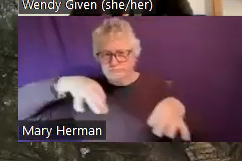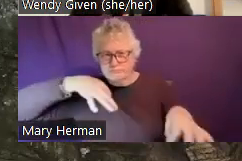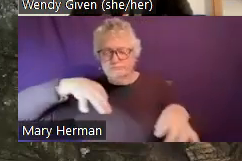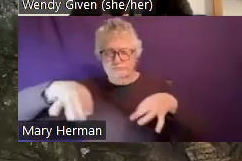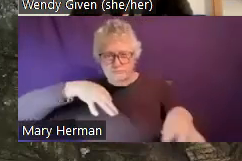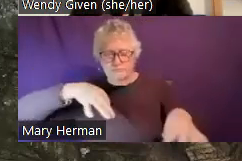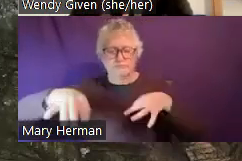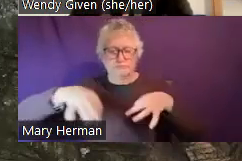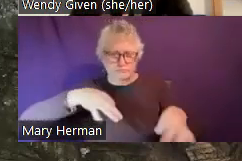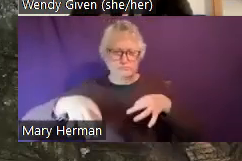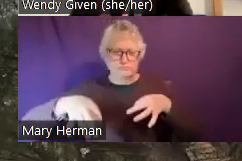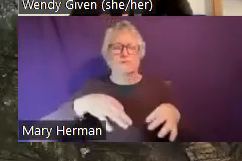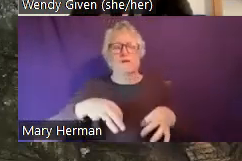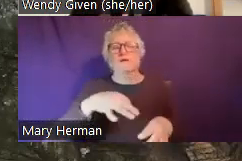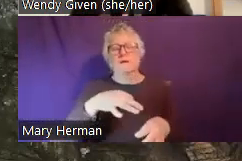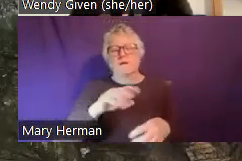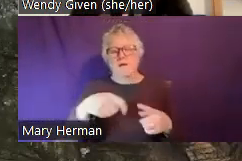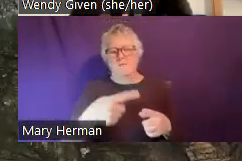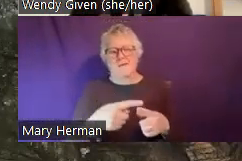ceiling.